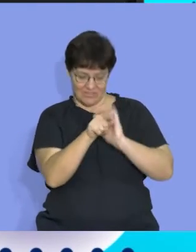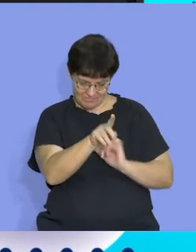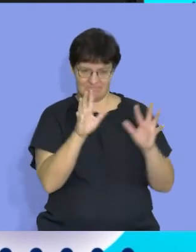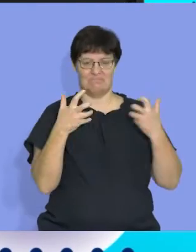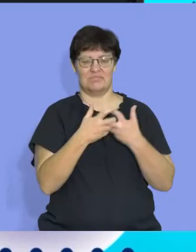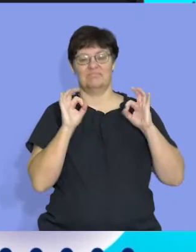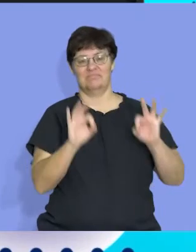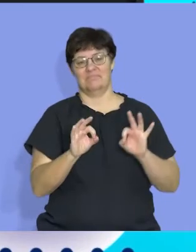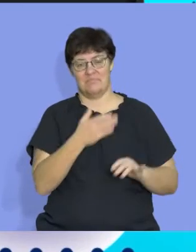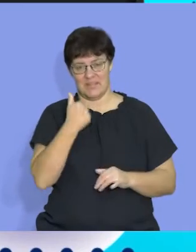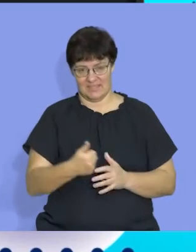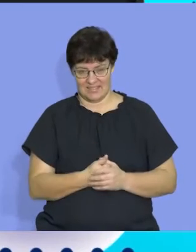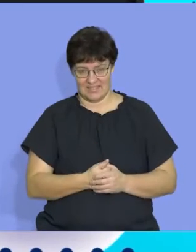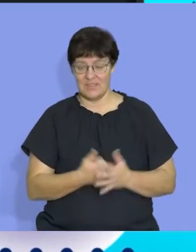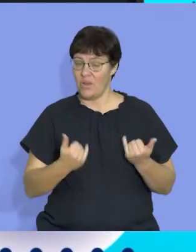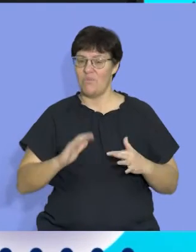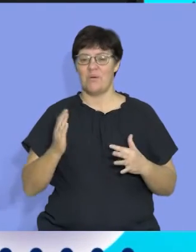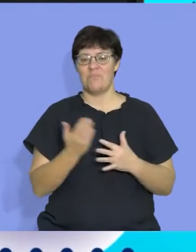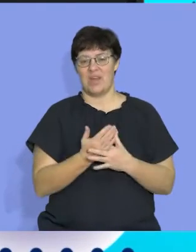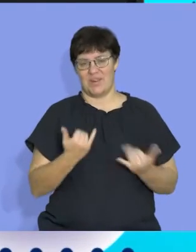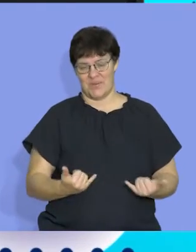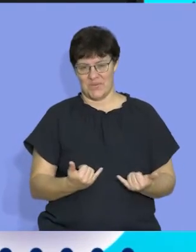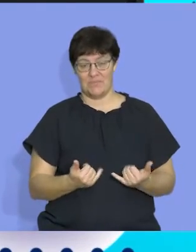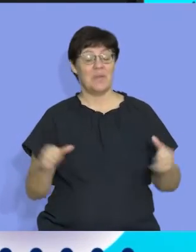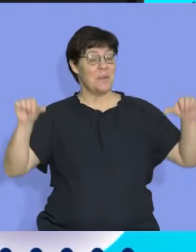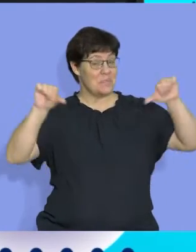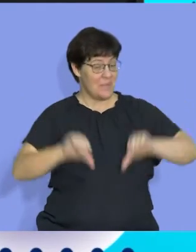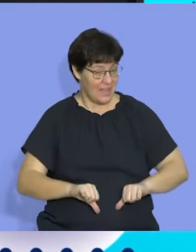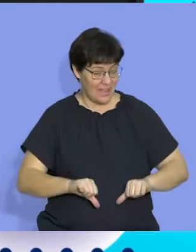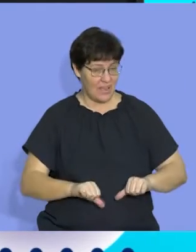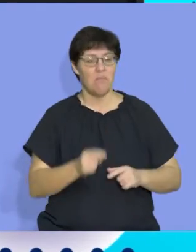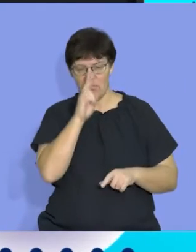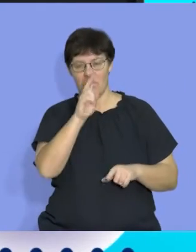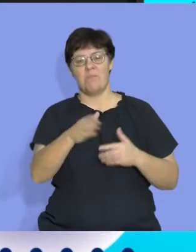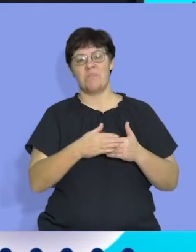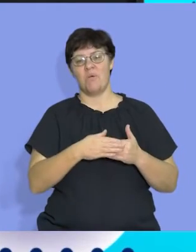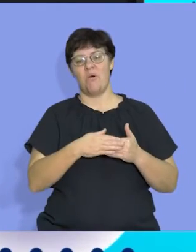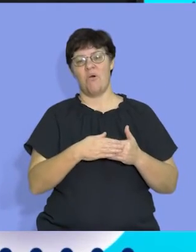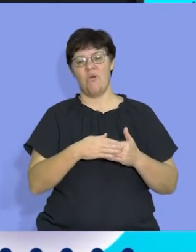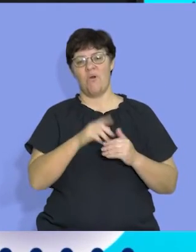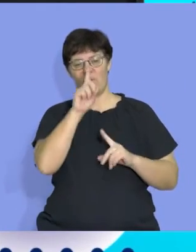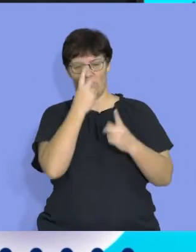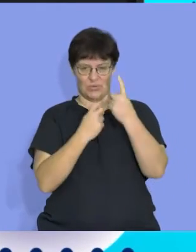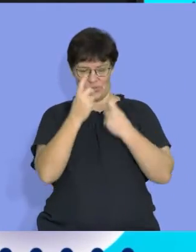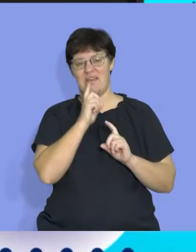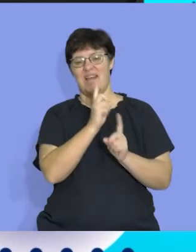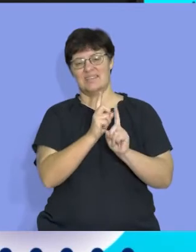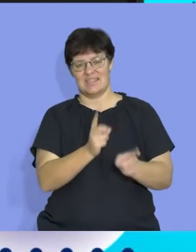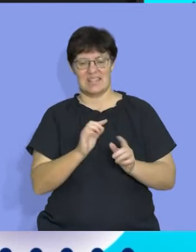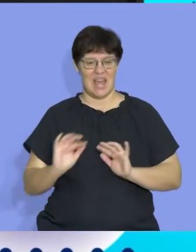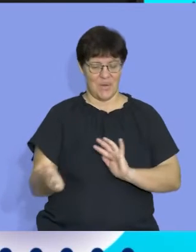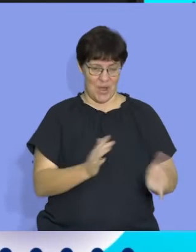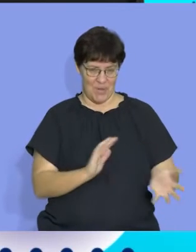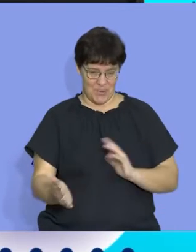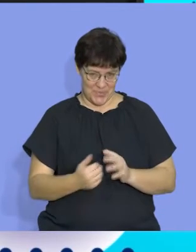correct option. That said, we'll take a short break for now. When we come back, we'll look at more type of reactions in terms of